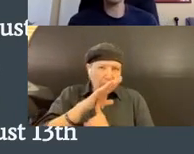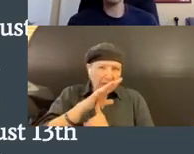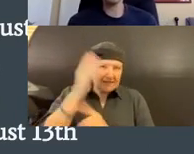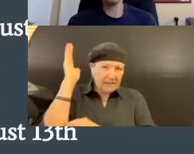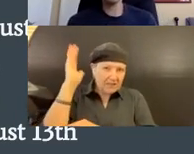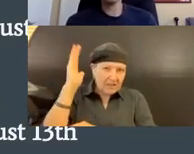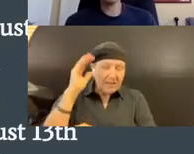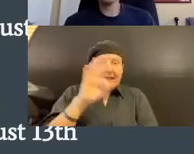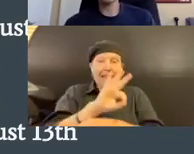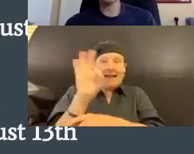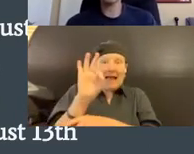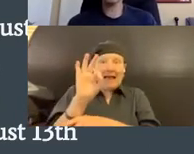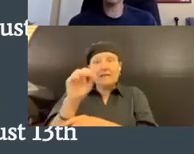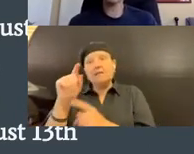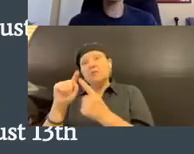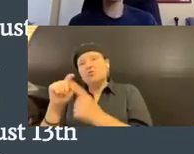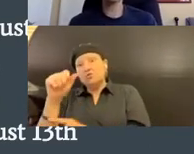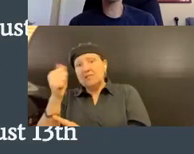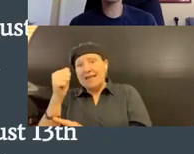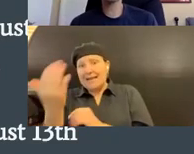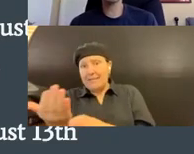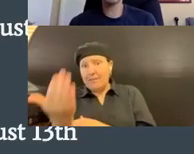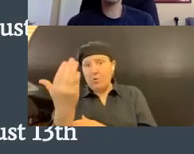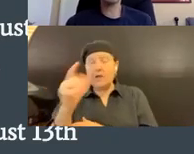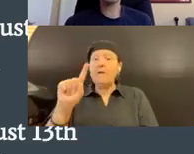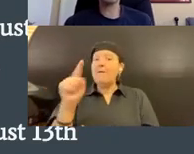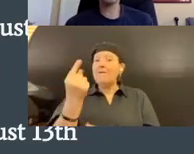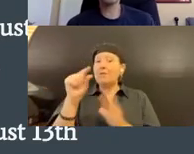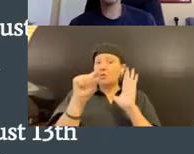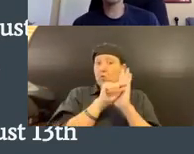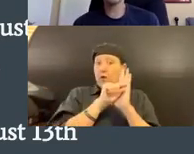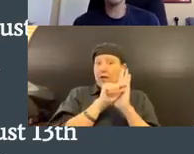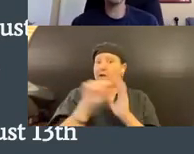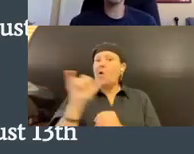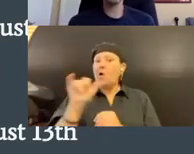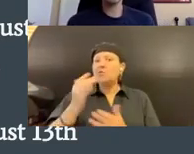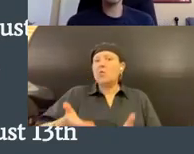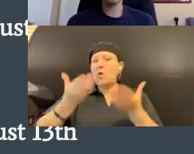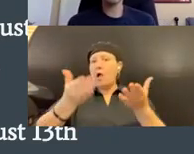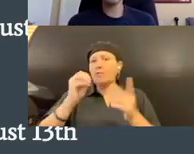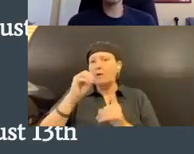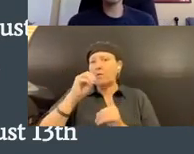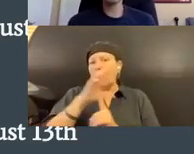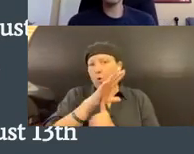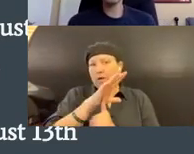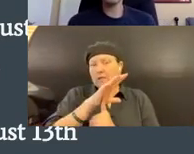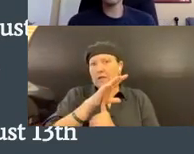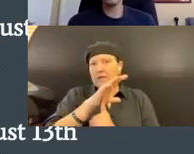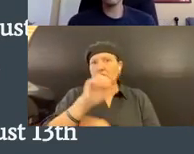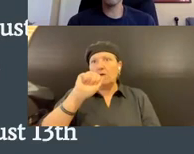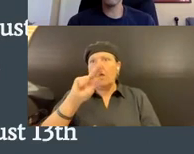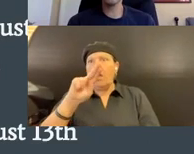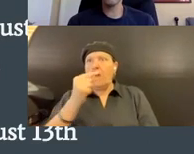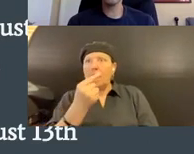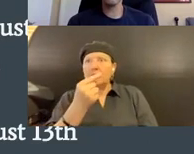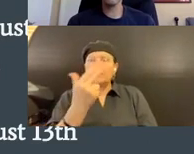in the morning. Now, our first grade is also going to be offering an orientation on August 13th on Thursday